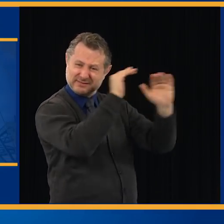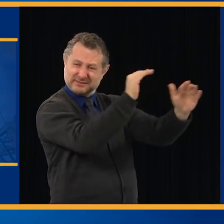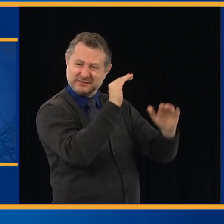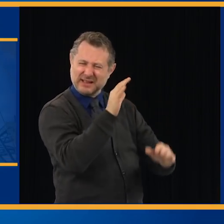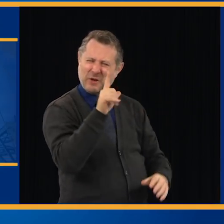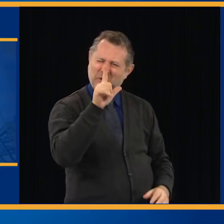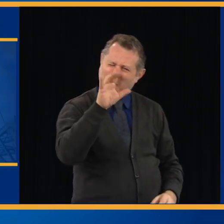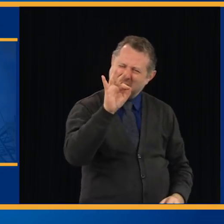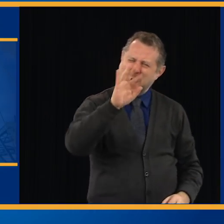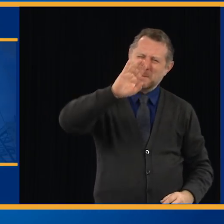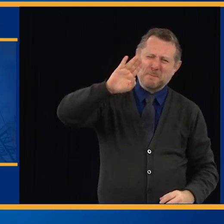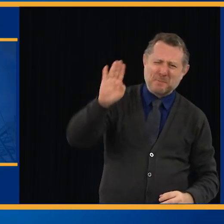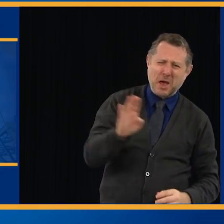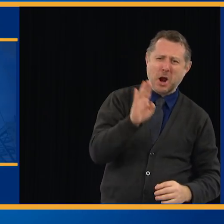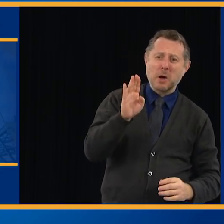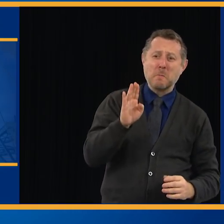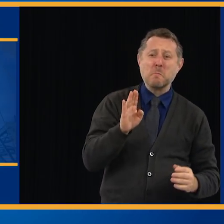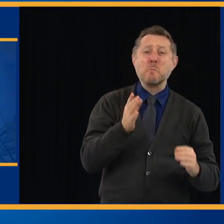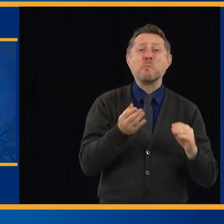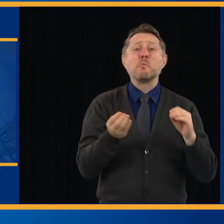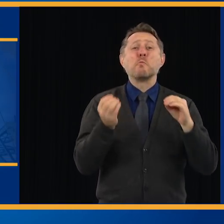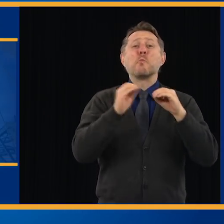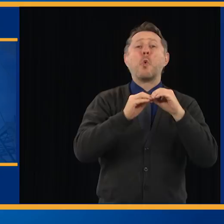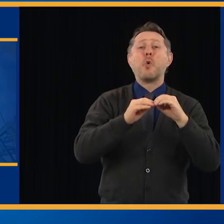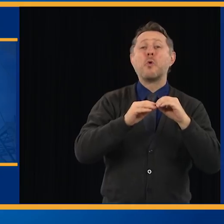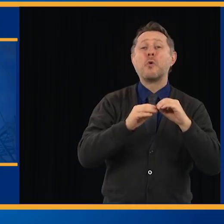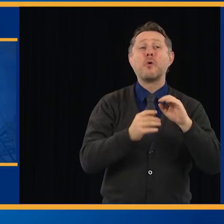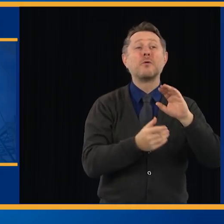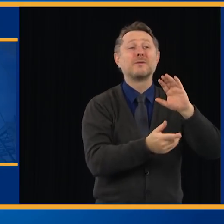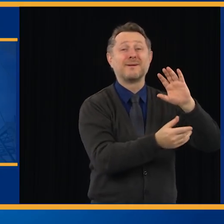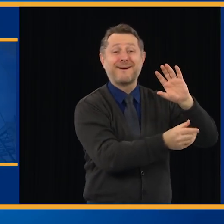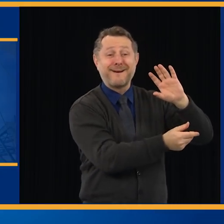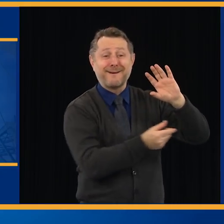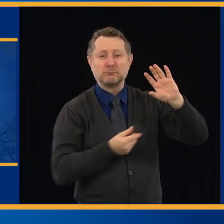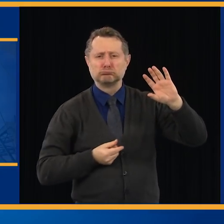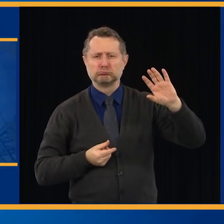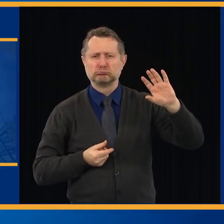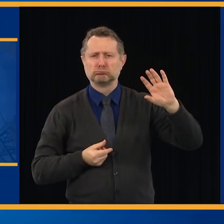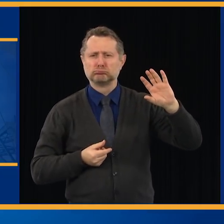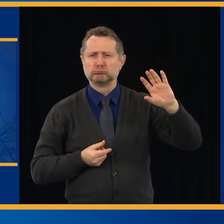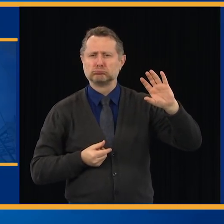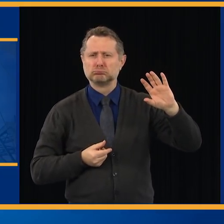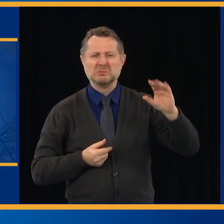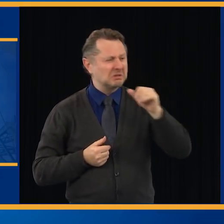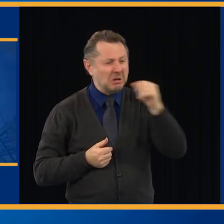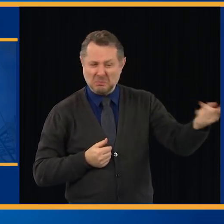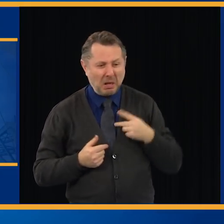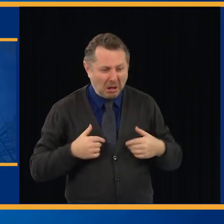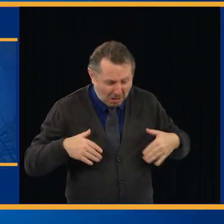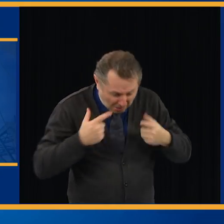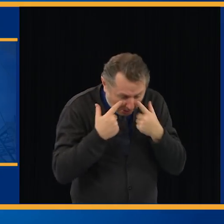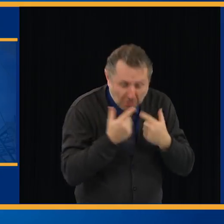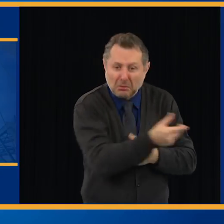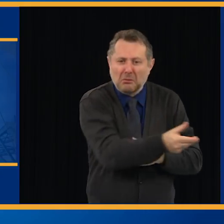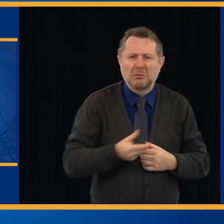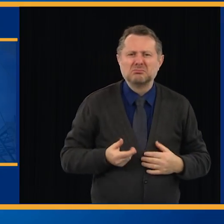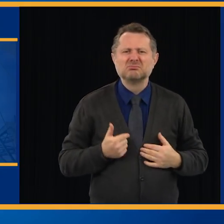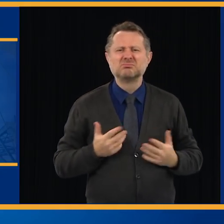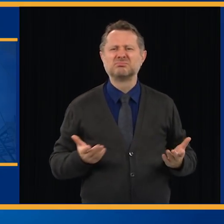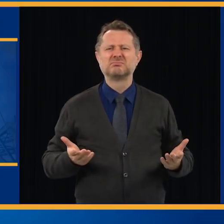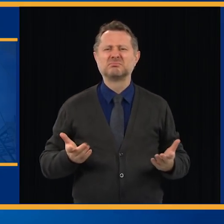more every year that we never get back. Our state